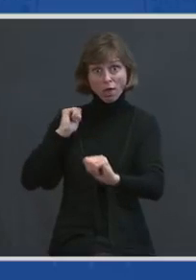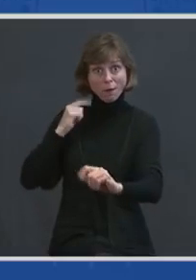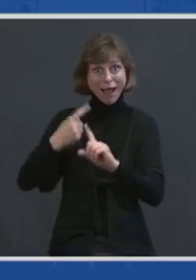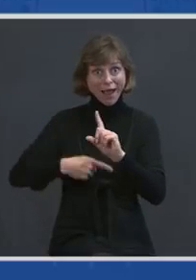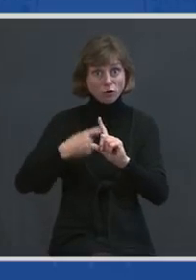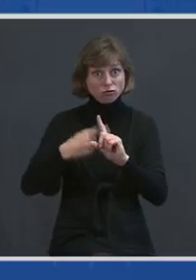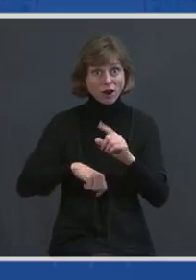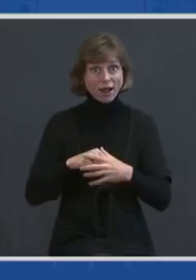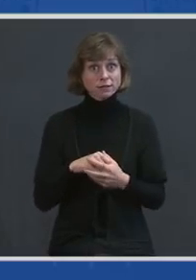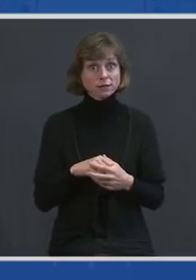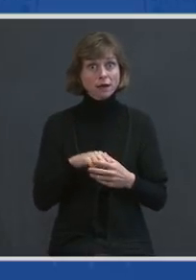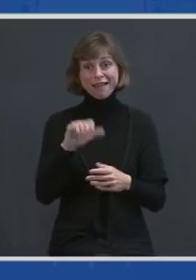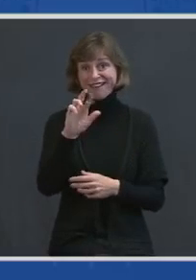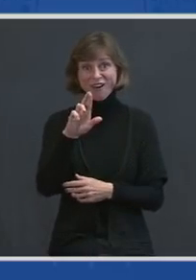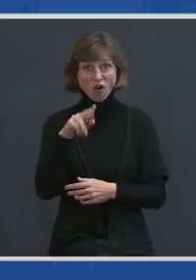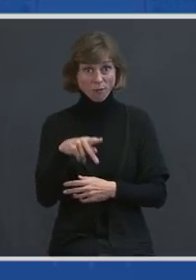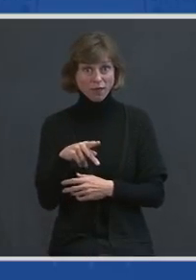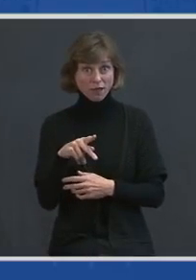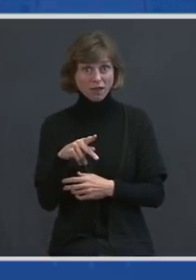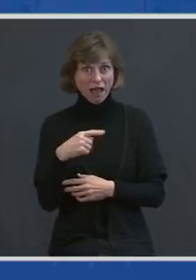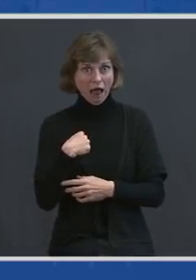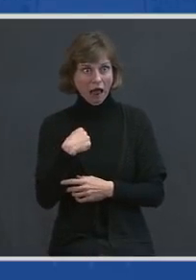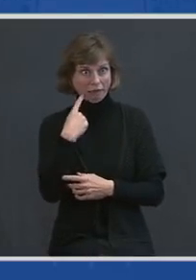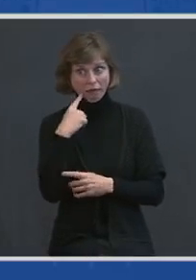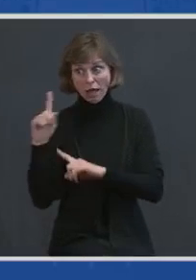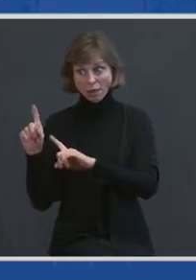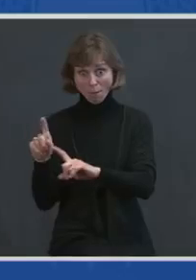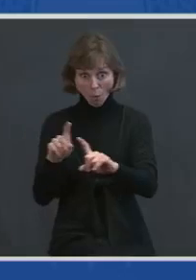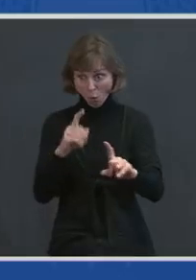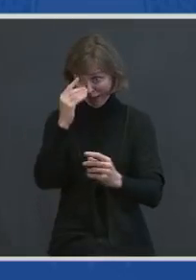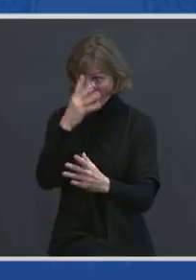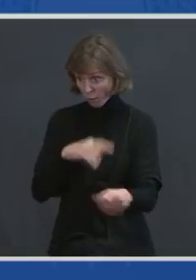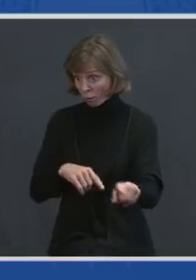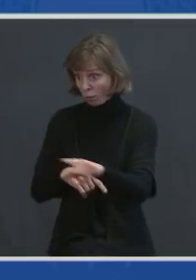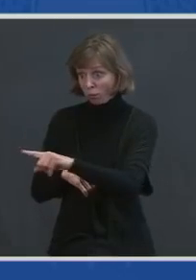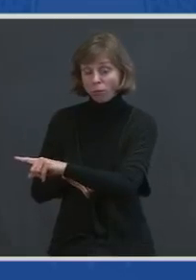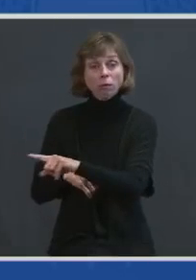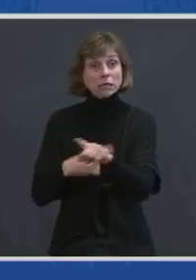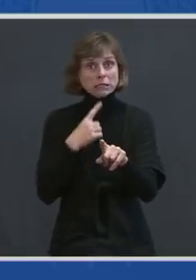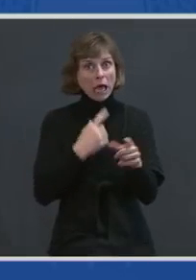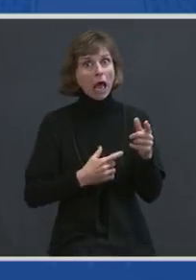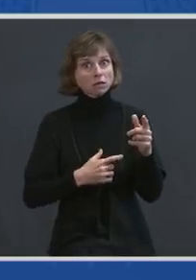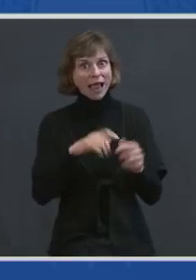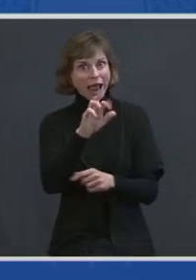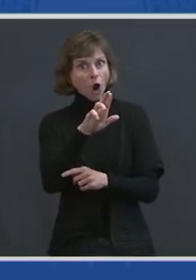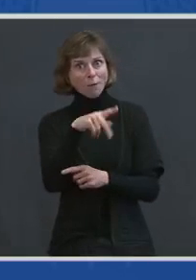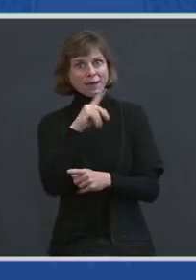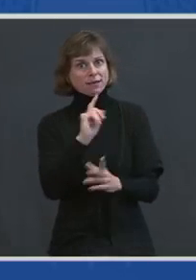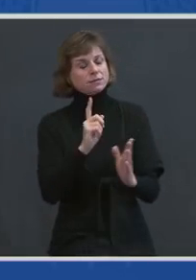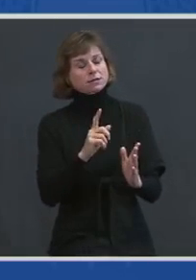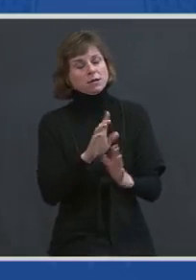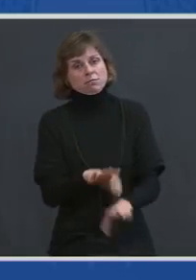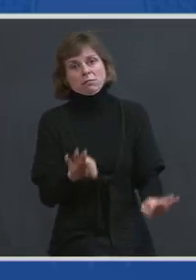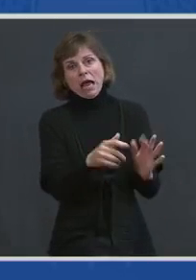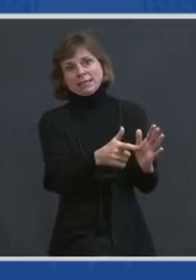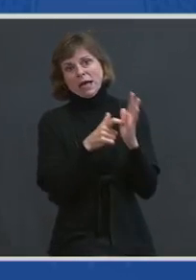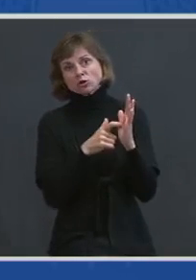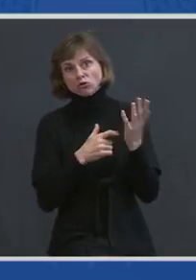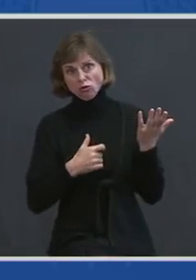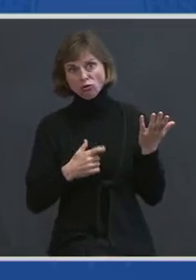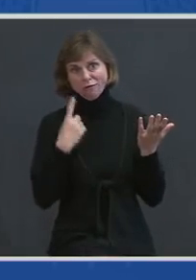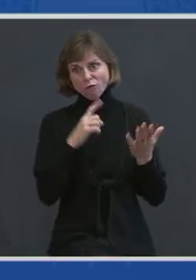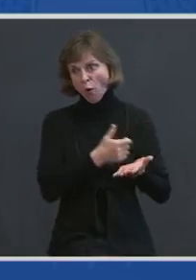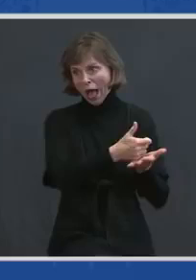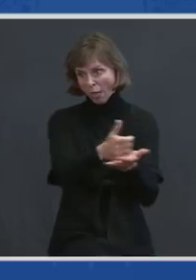Plan, I believe, and according to the polling data, the vast majority of Americans believe, is essential to giving them some help